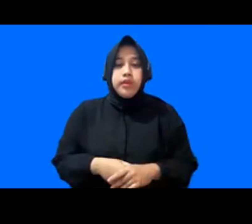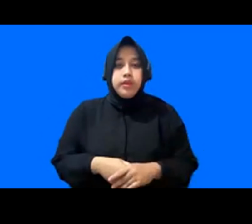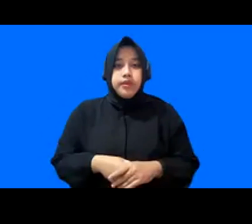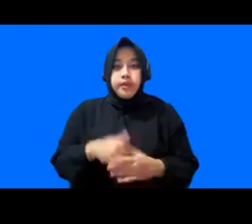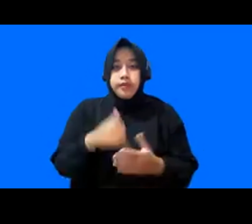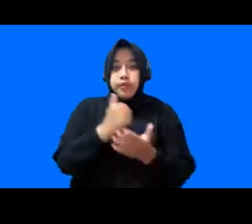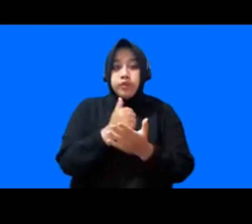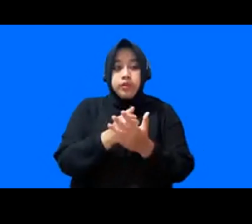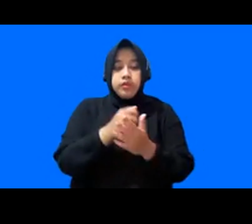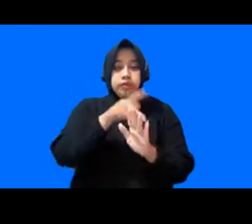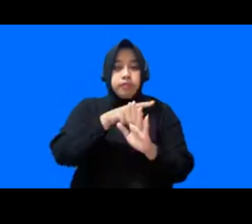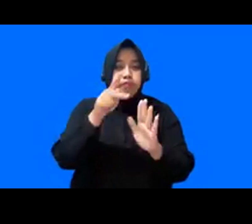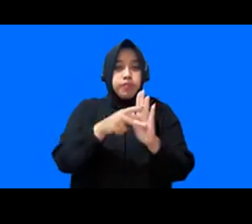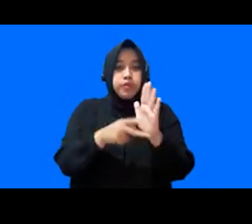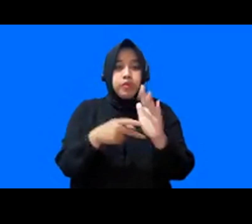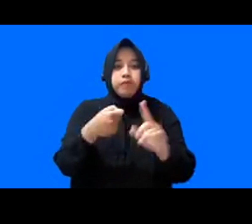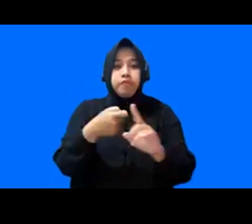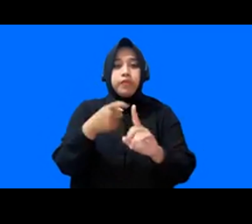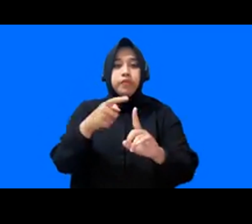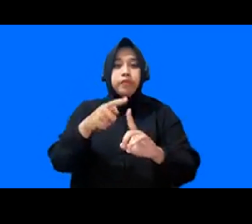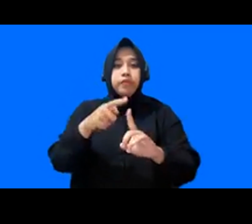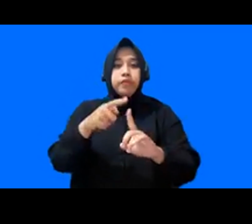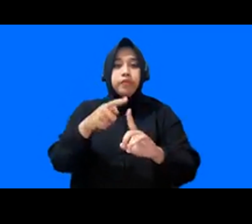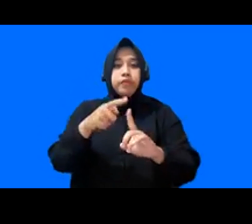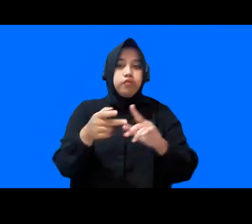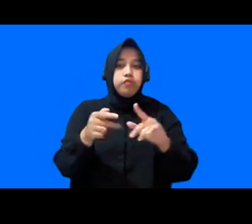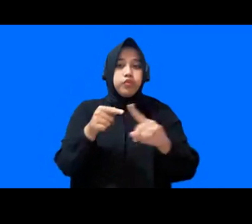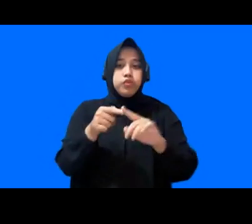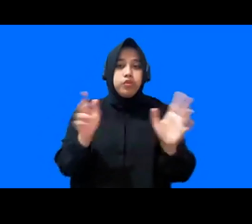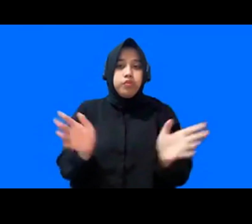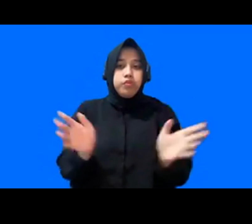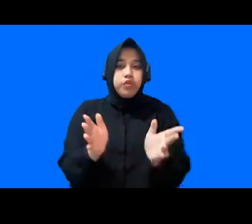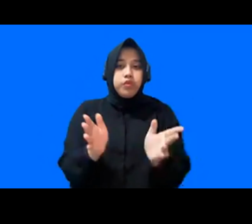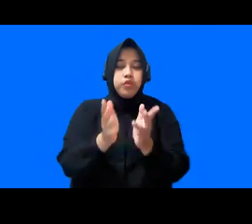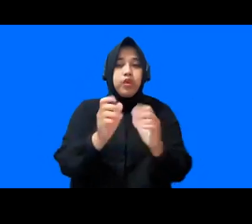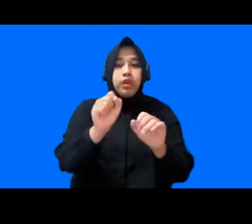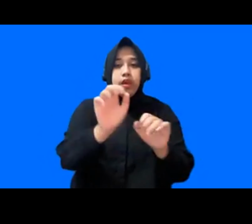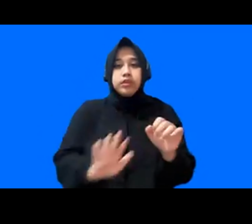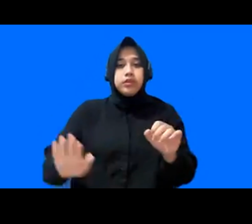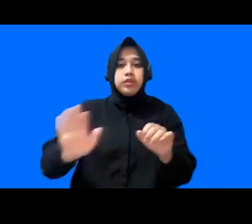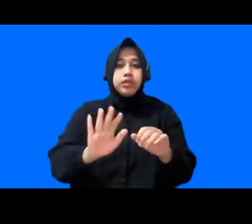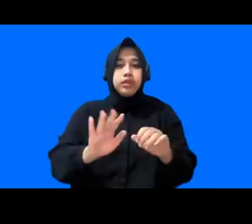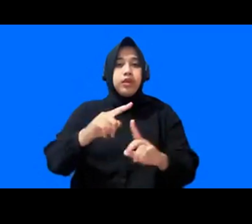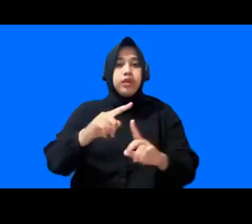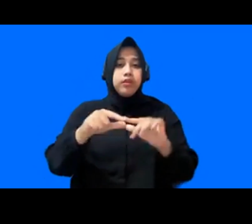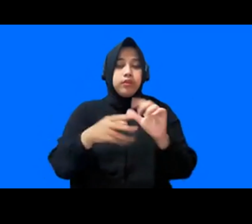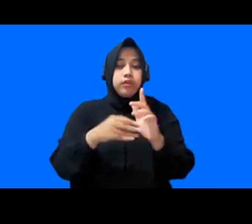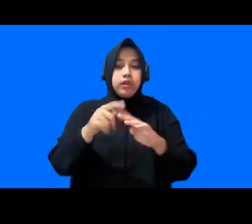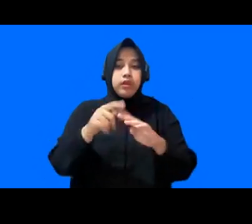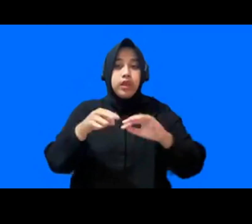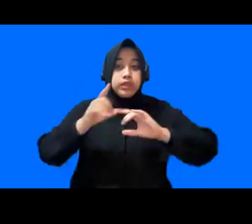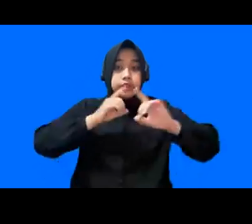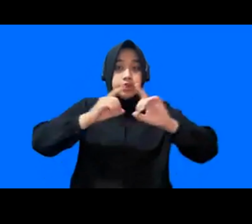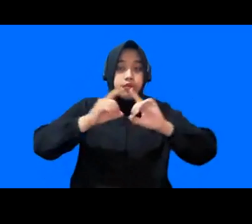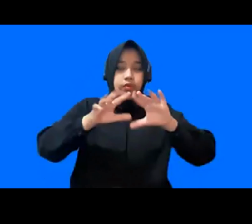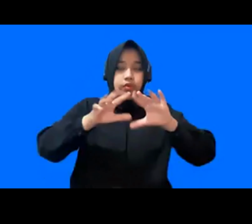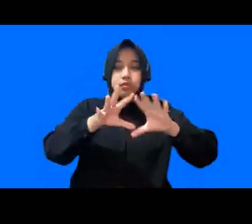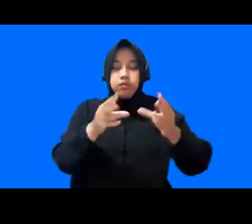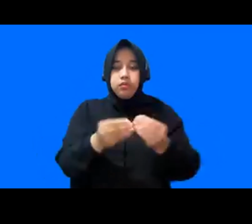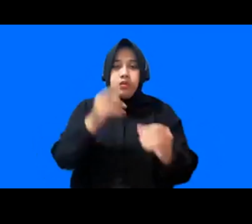development in Southeast Asia. The Inclusive Cities Dialogues, which are at the heart of this program, have brought the elements of